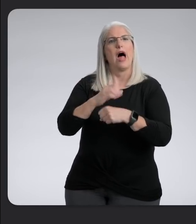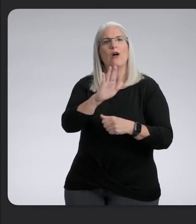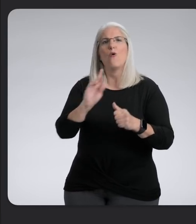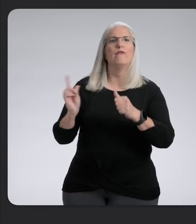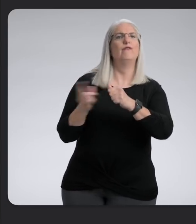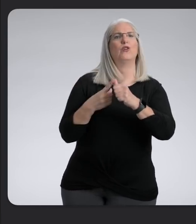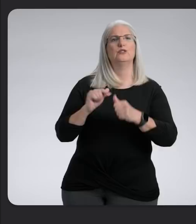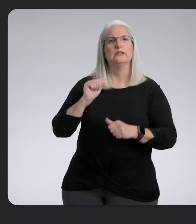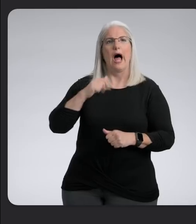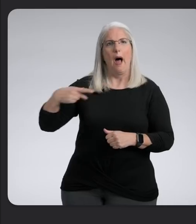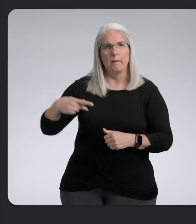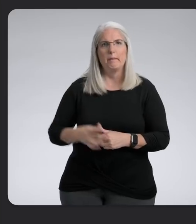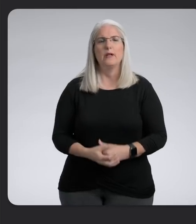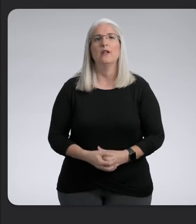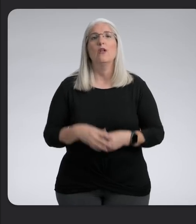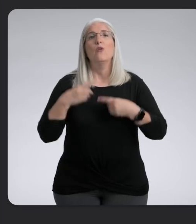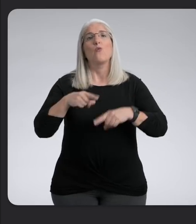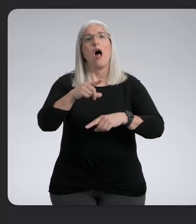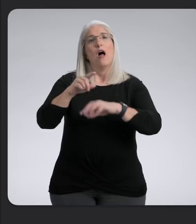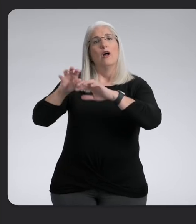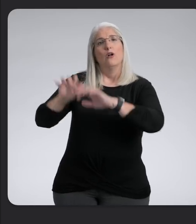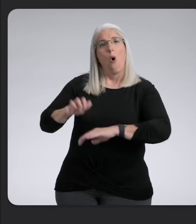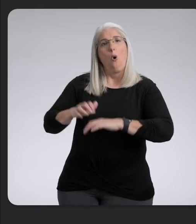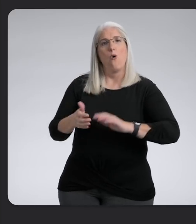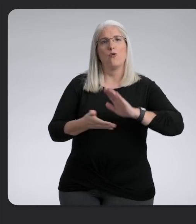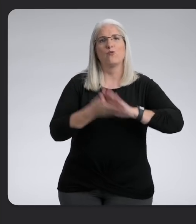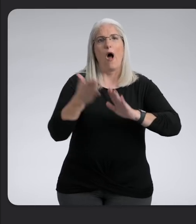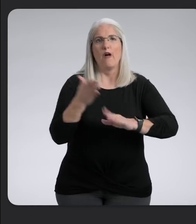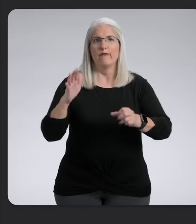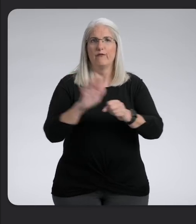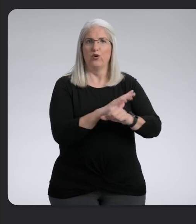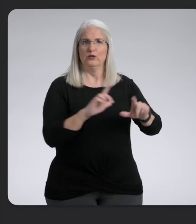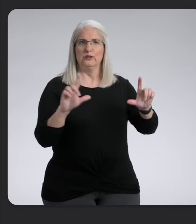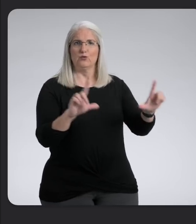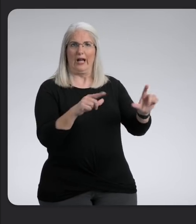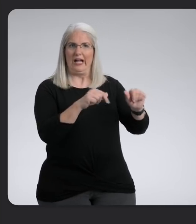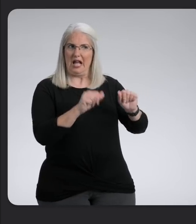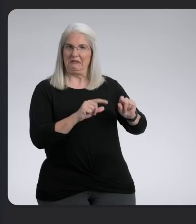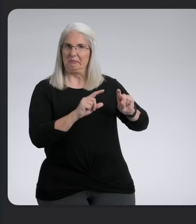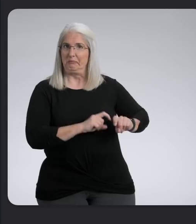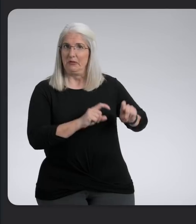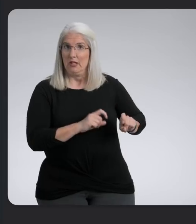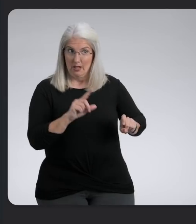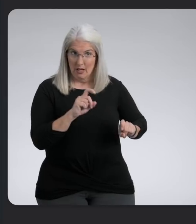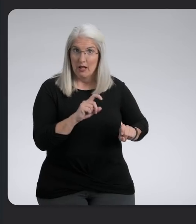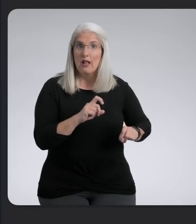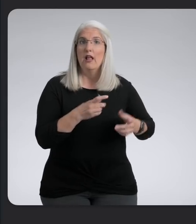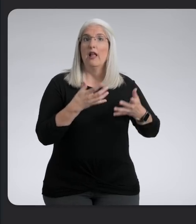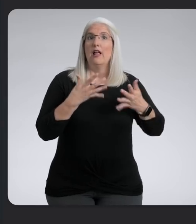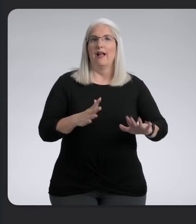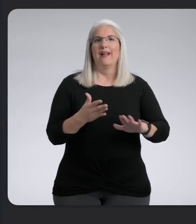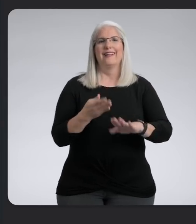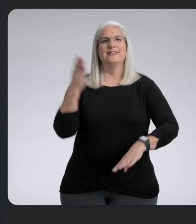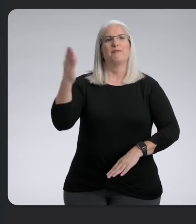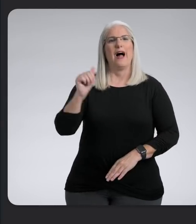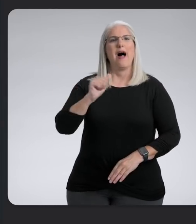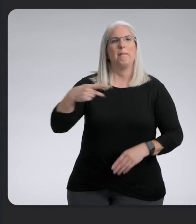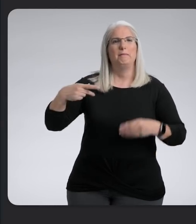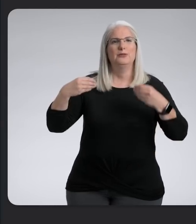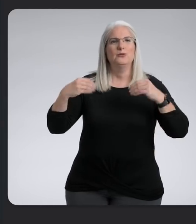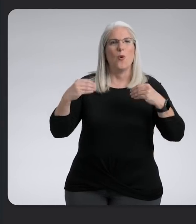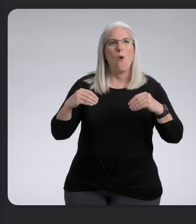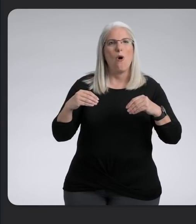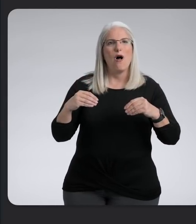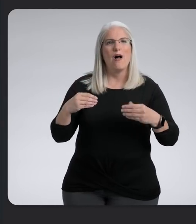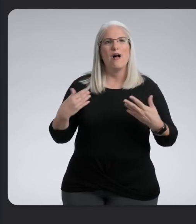screen to try it out, and when you're ready, you can even submit it to the App Store. This is amazing. You can now